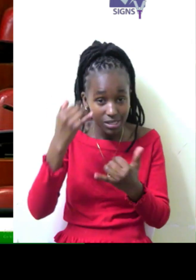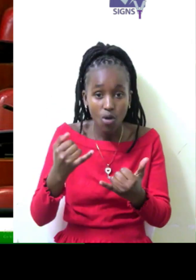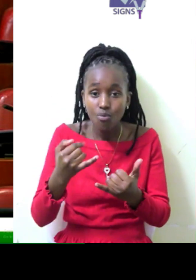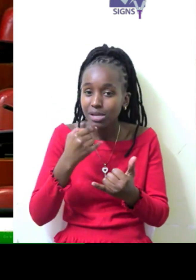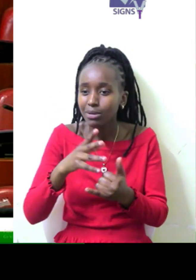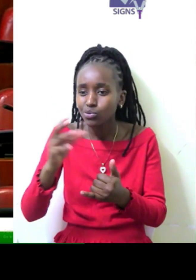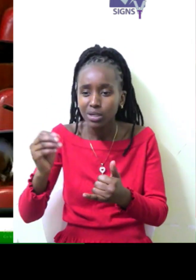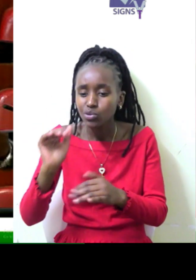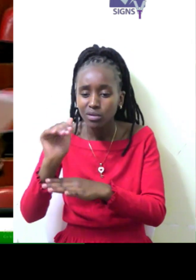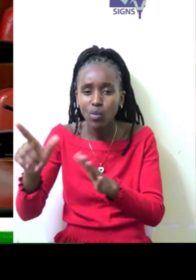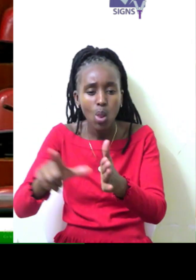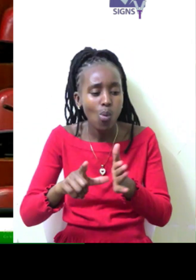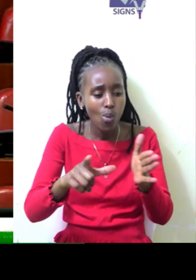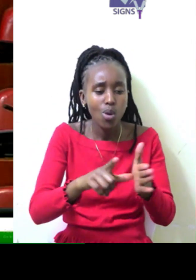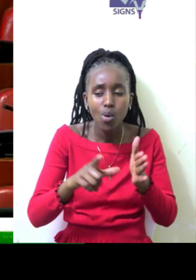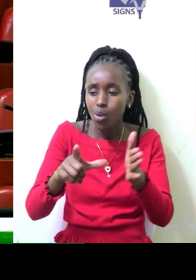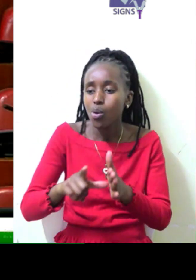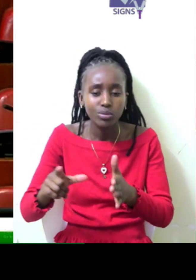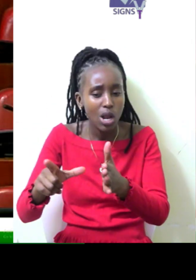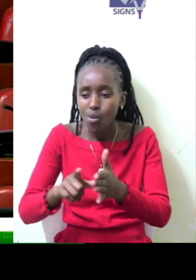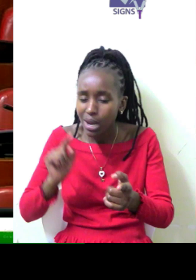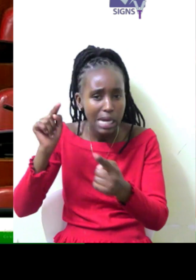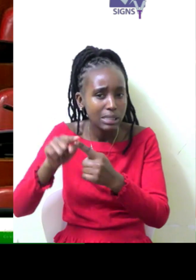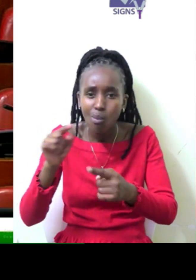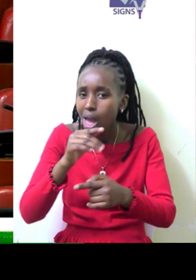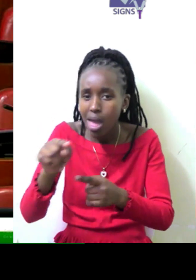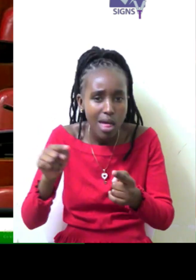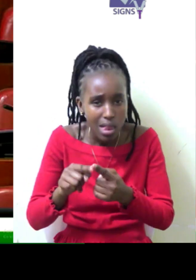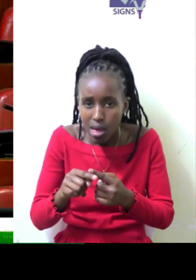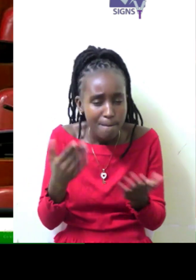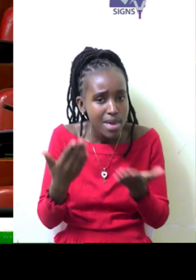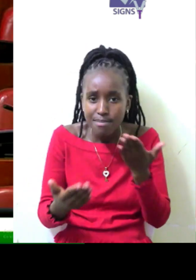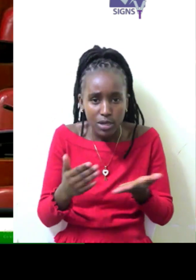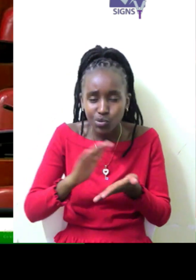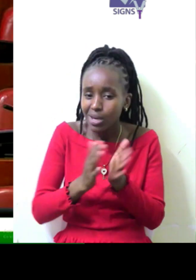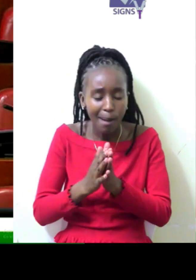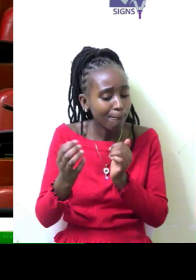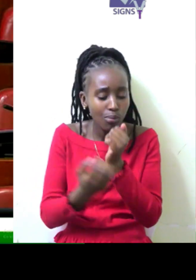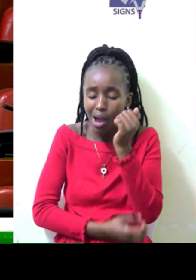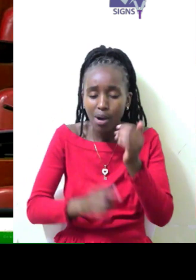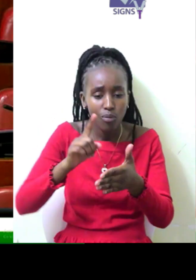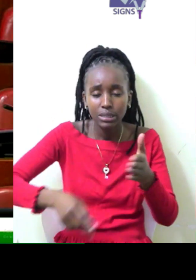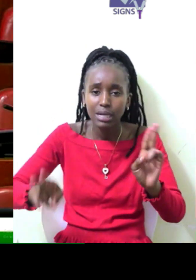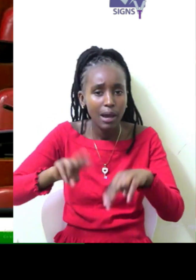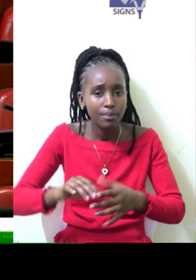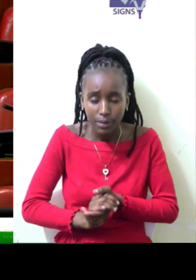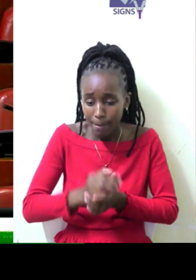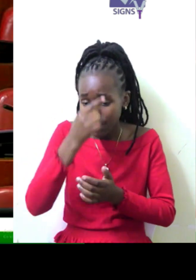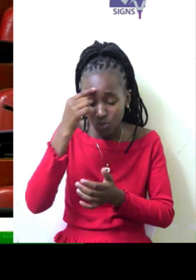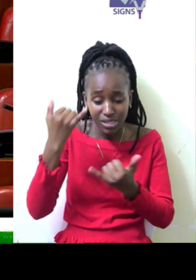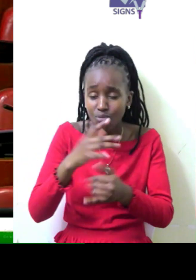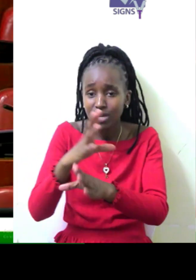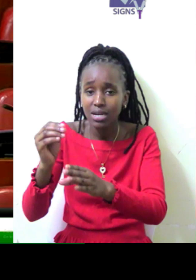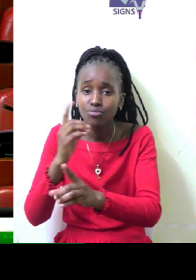borrow? To what extent can this country borrow? Do you want us to go to the Ghana way? How do you say that you are defending the content